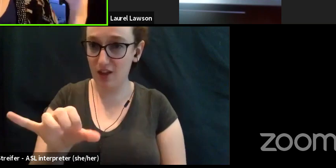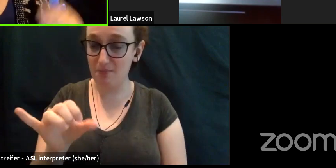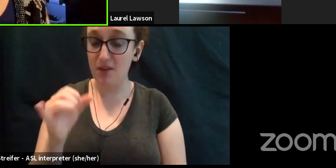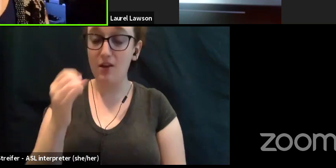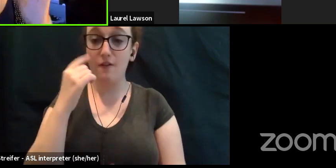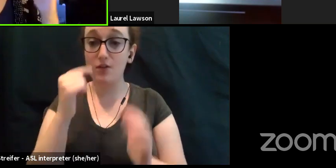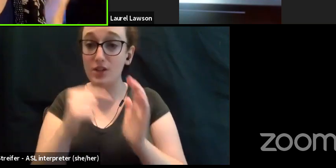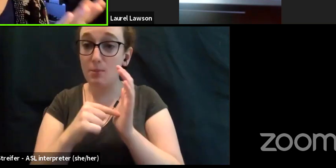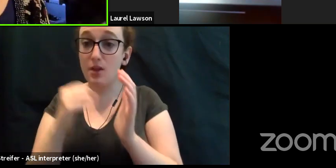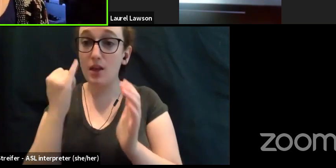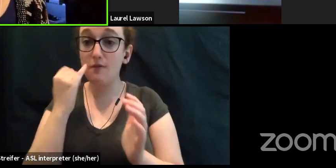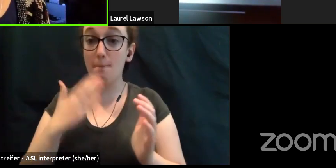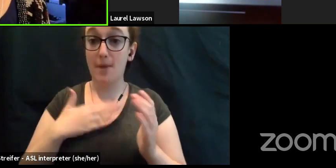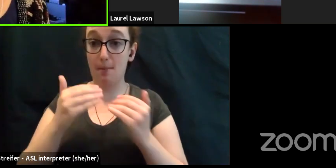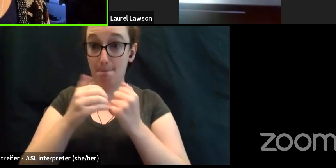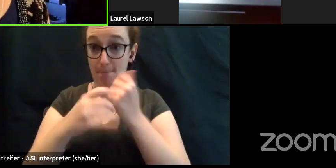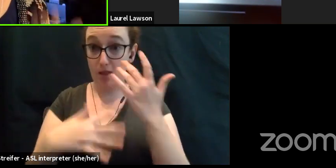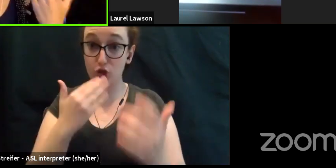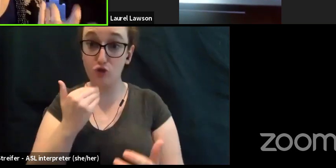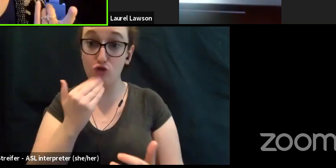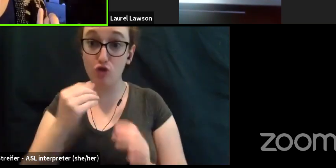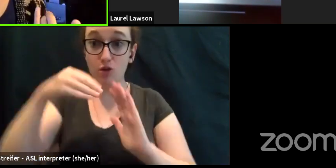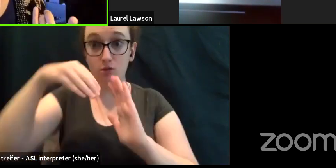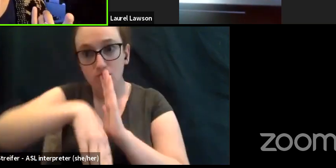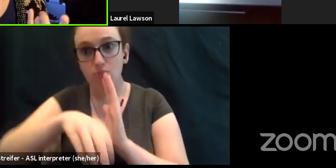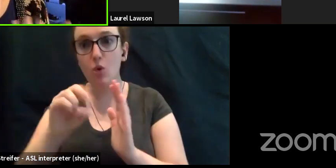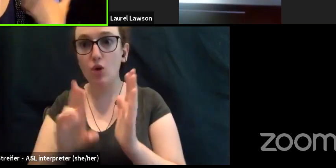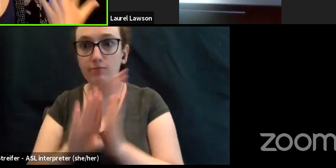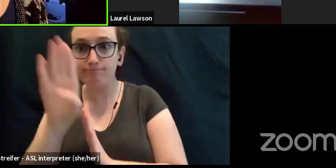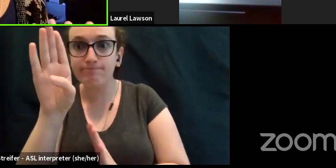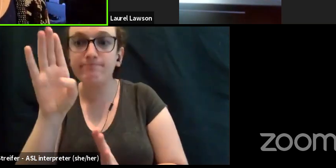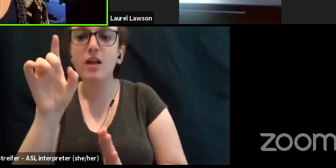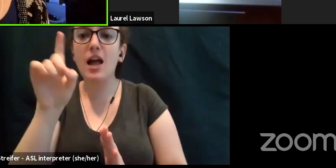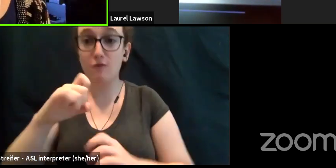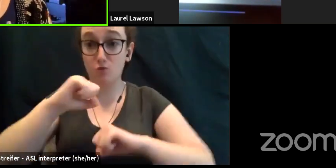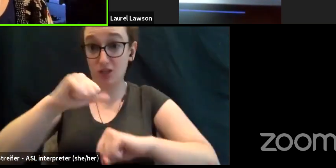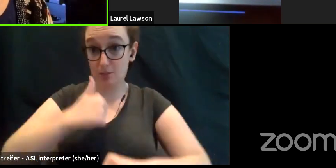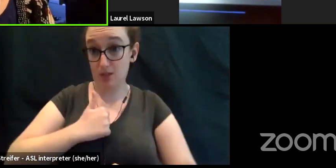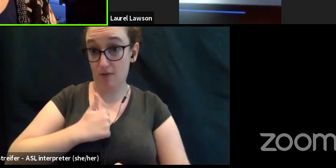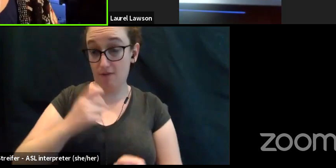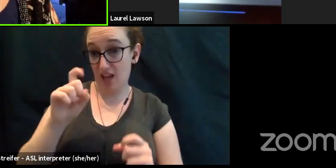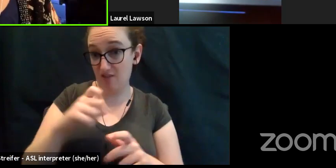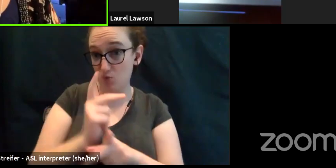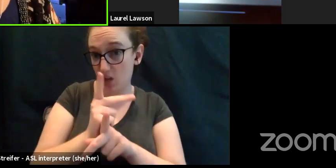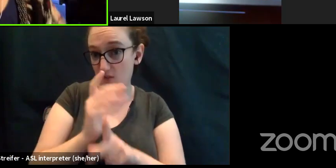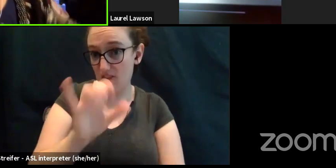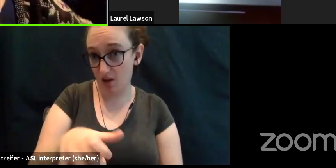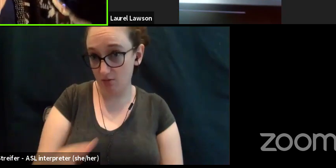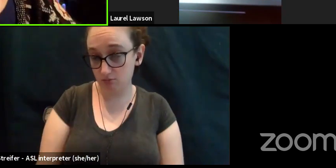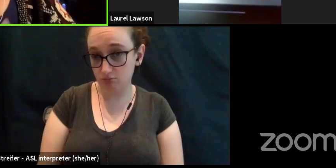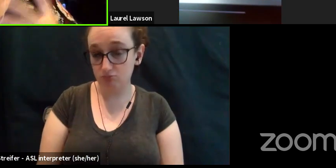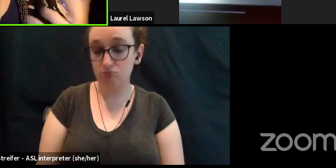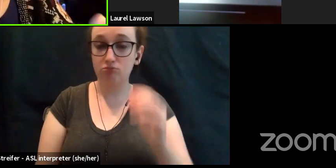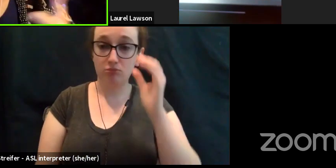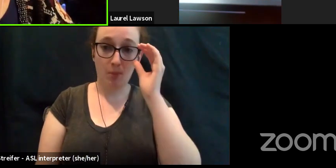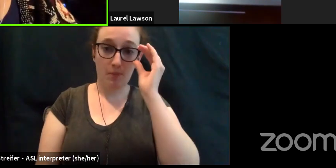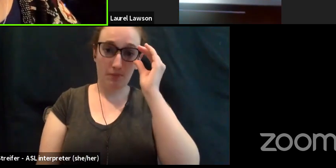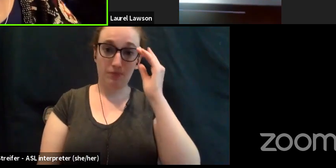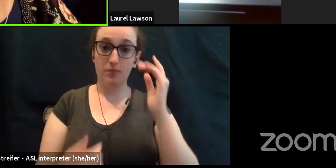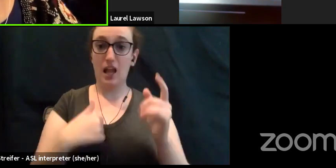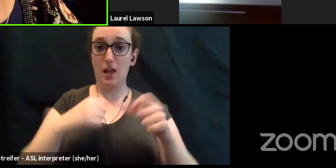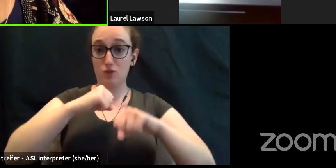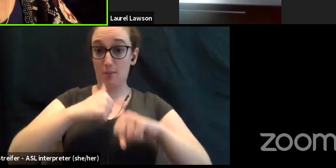is going down or going up, I gotta handle it. So this one rule lets me protect myself, but also, you know, let everyone